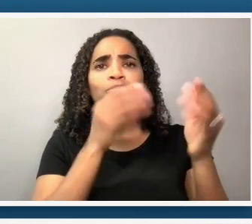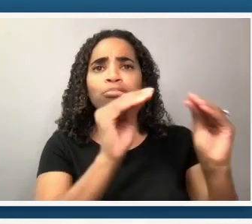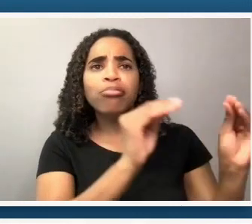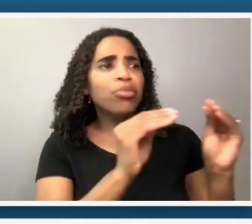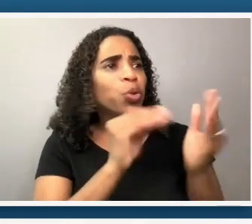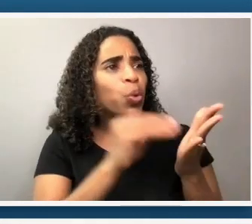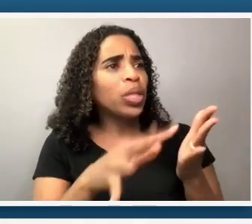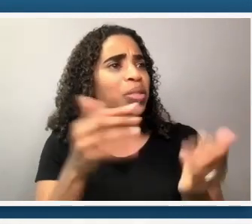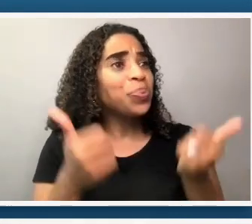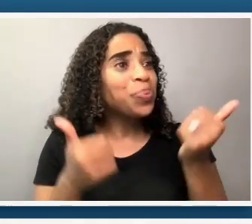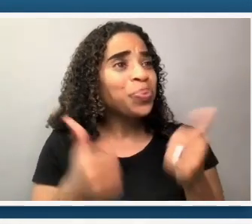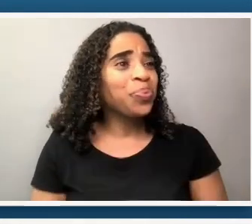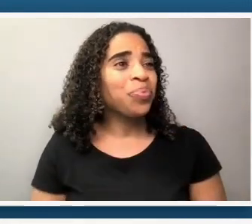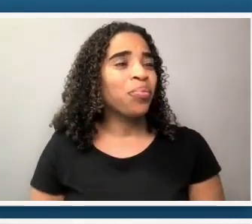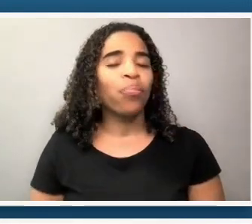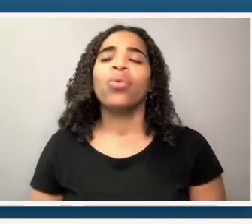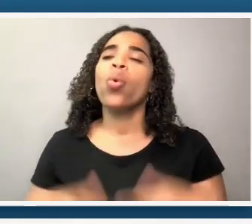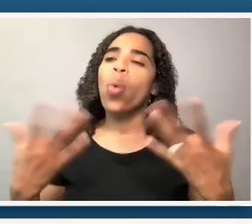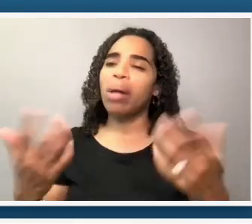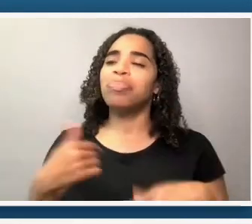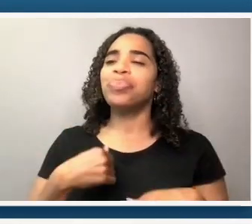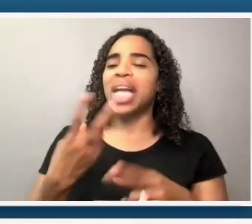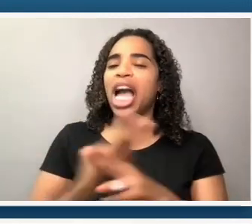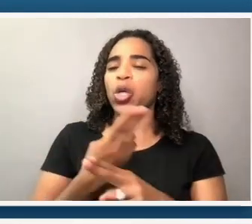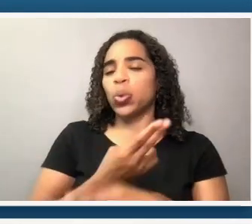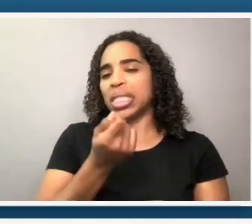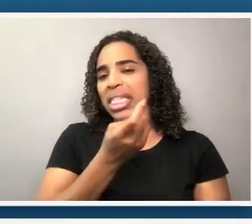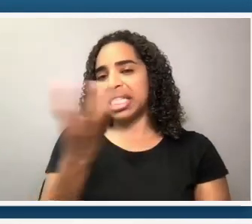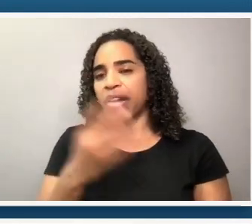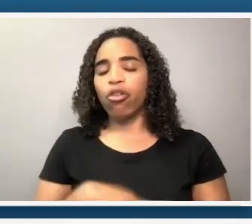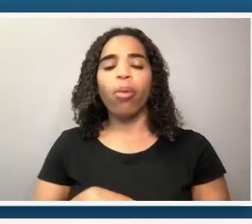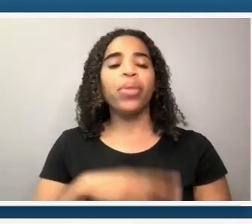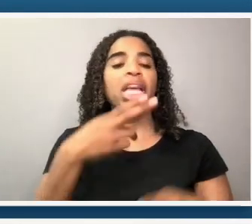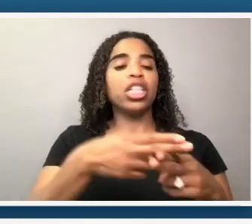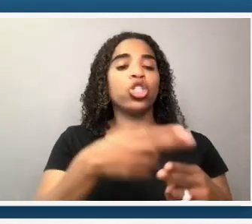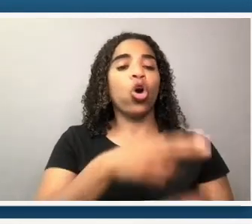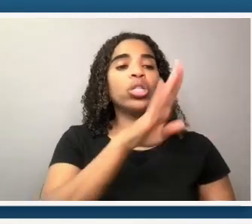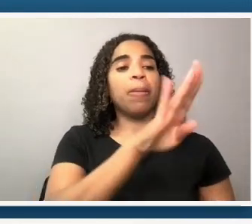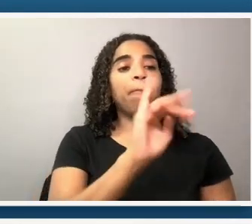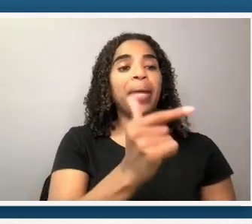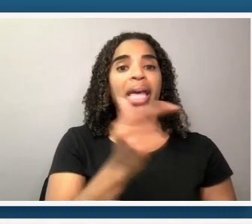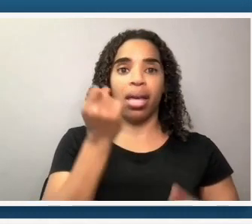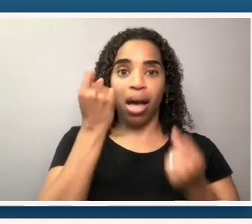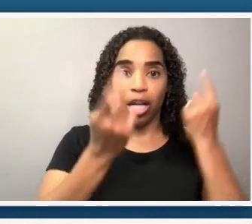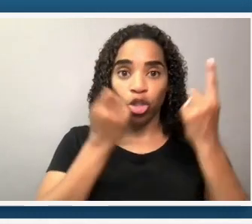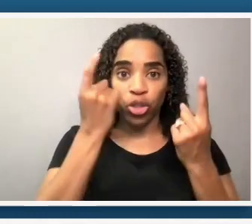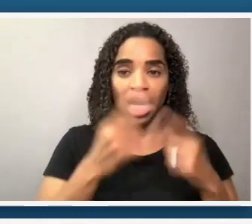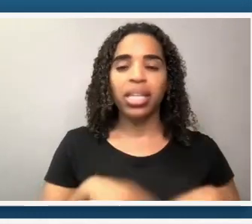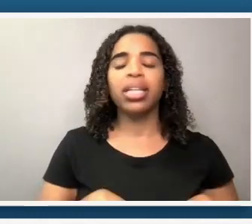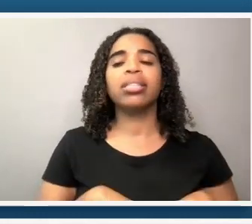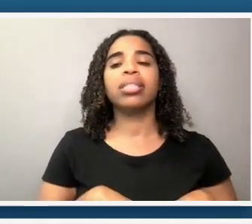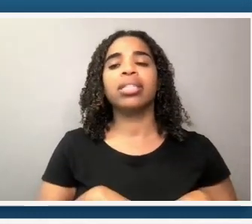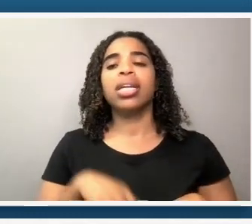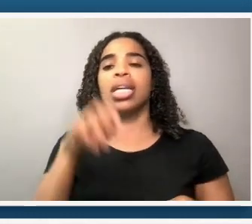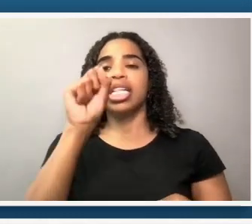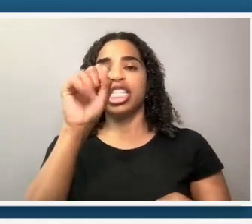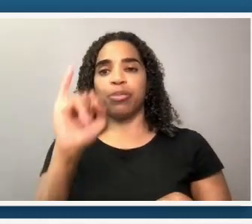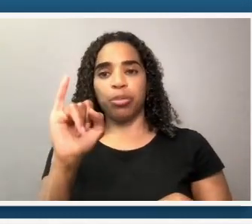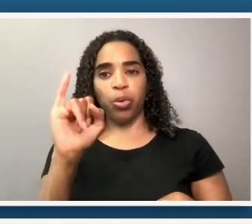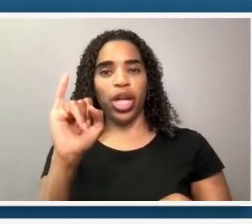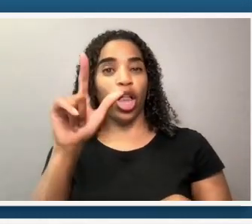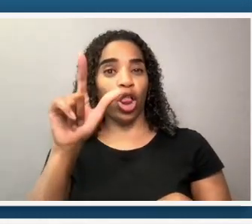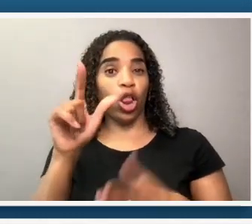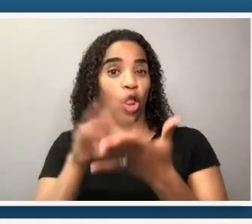use a combination of things. I use big understandings, Smithsonian Learning Lab collections,